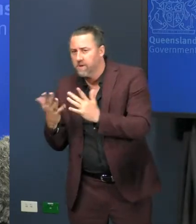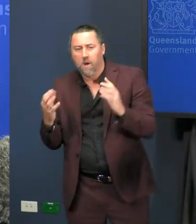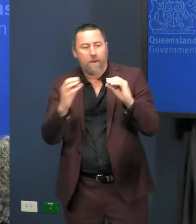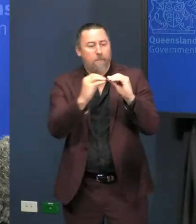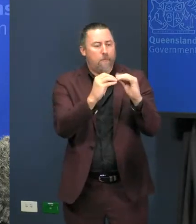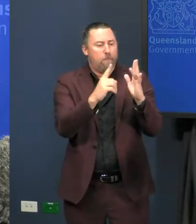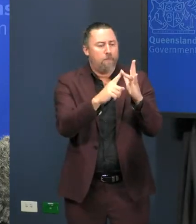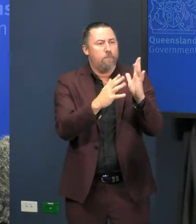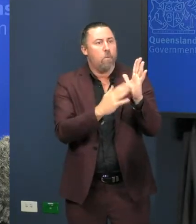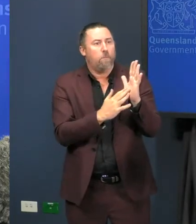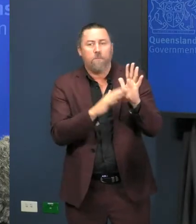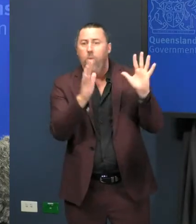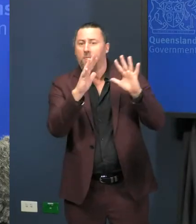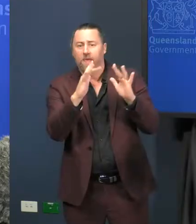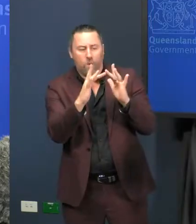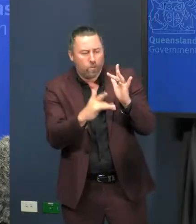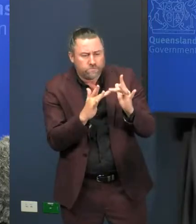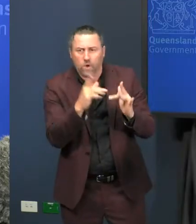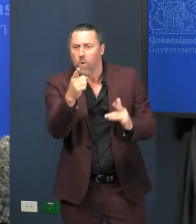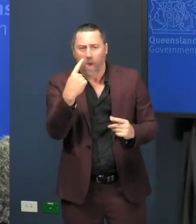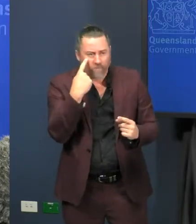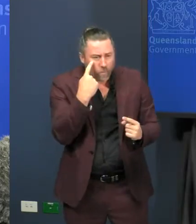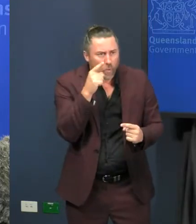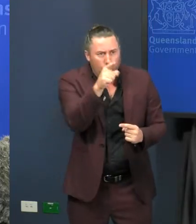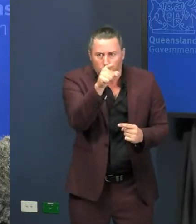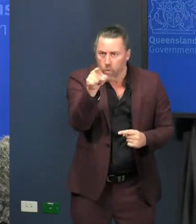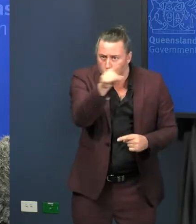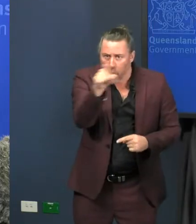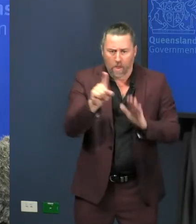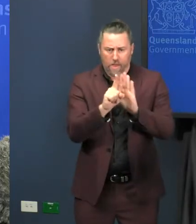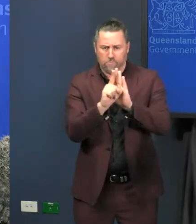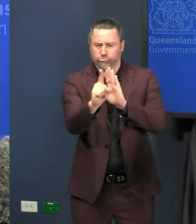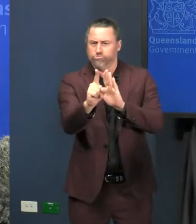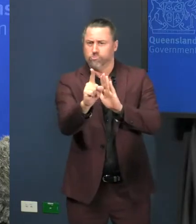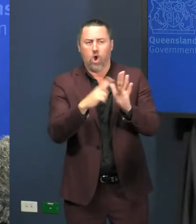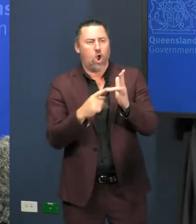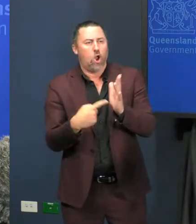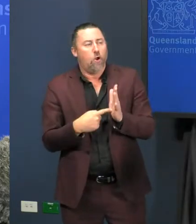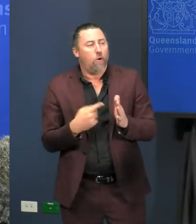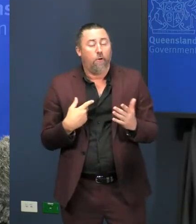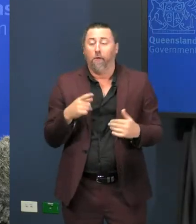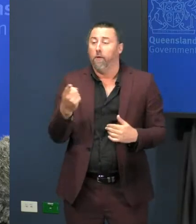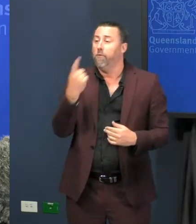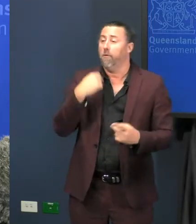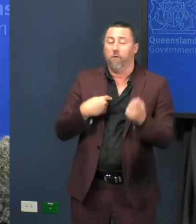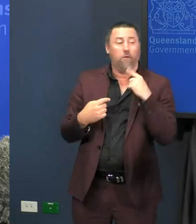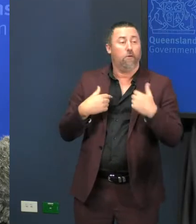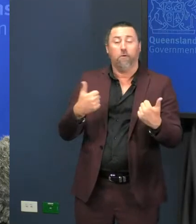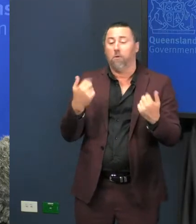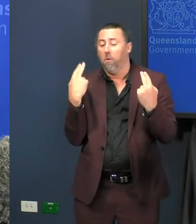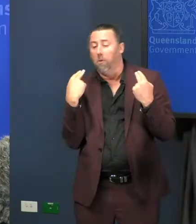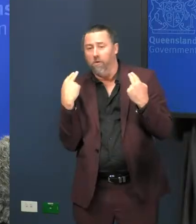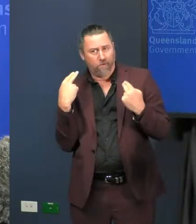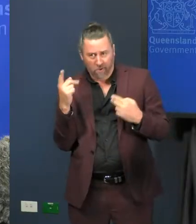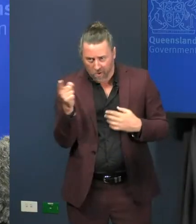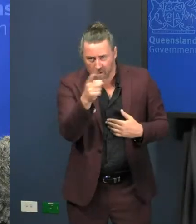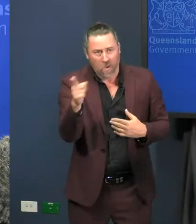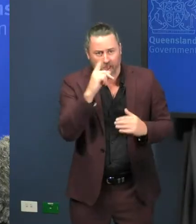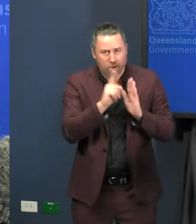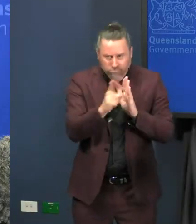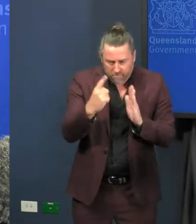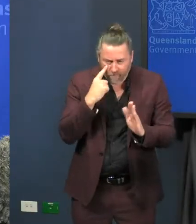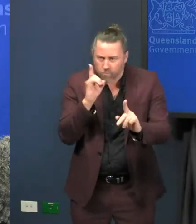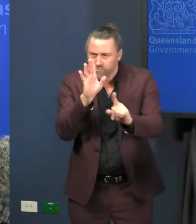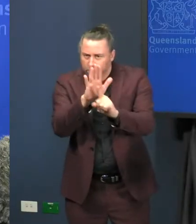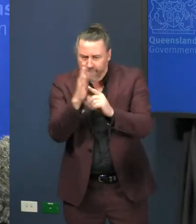you can and just stay connected. Connectivity is the most important thing in one of these events. So if impacted, should